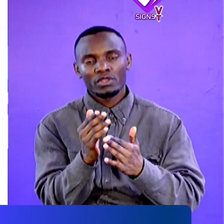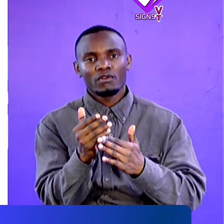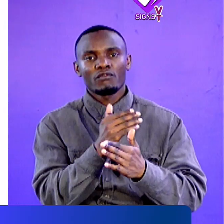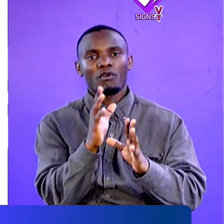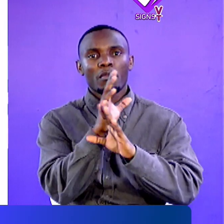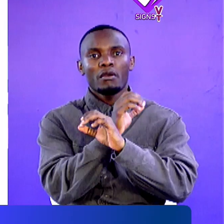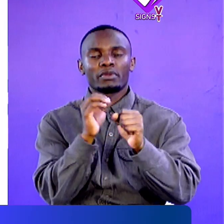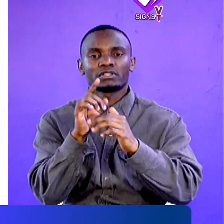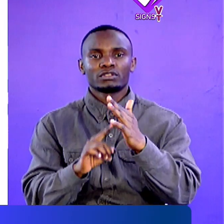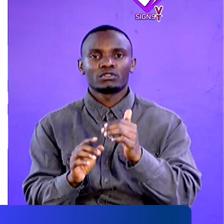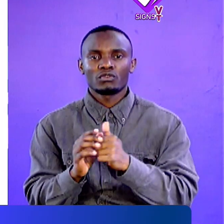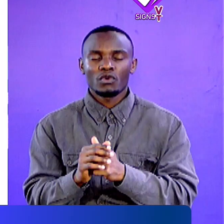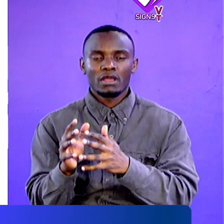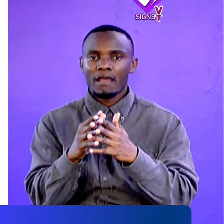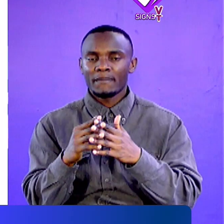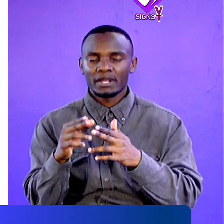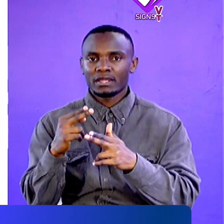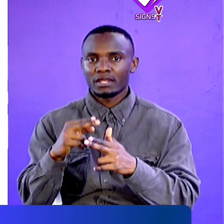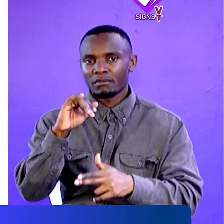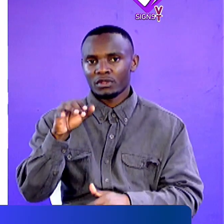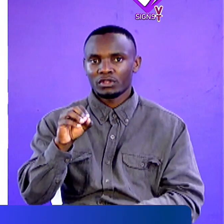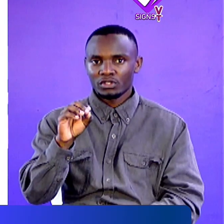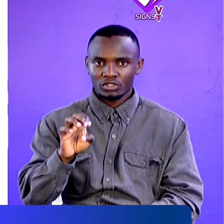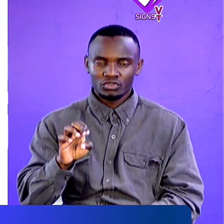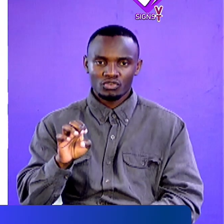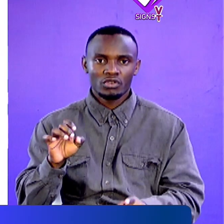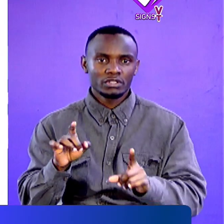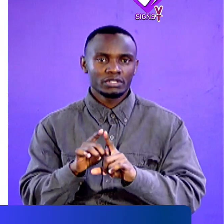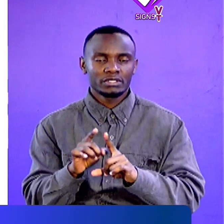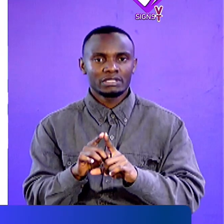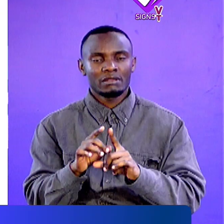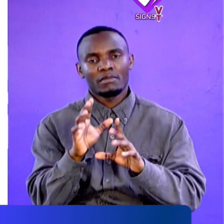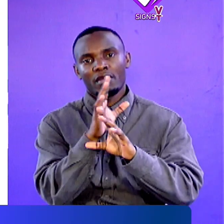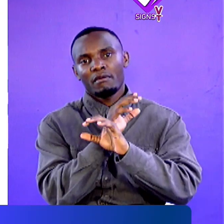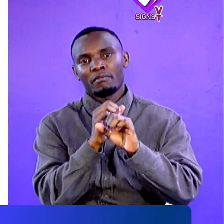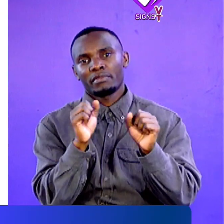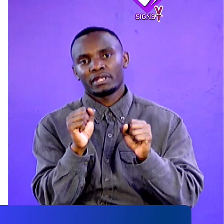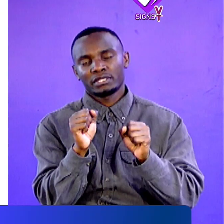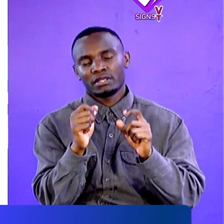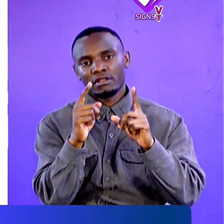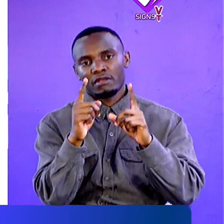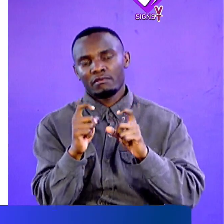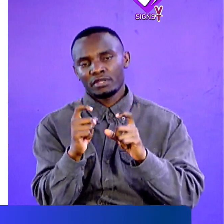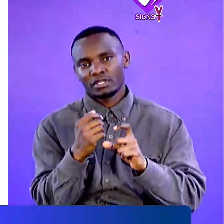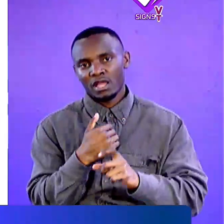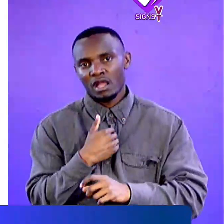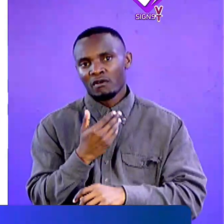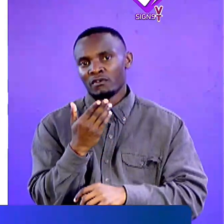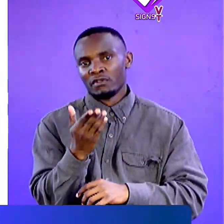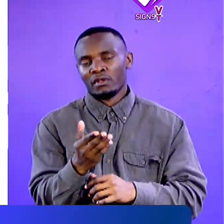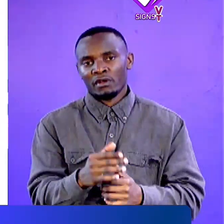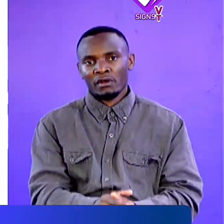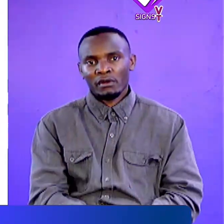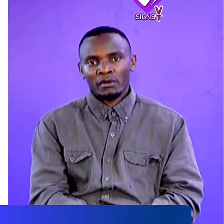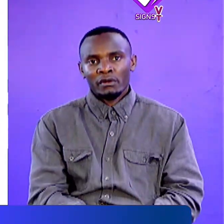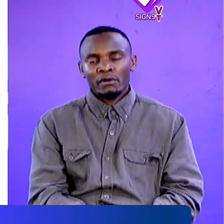States, Joe Biden. And of course, the President is pictured in the Standard as well, on the front page.